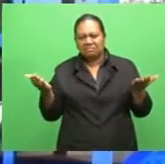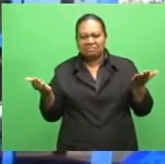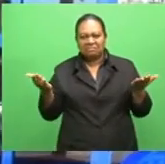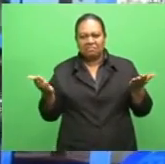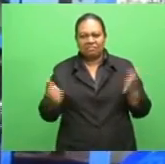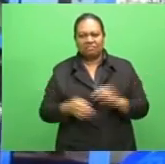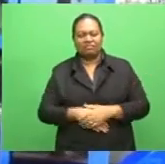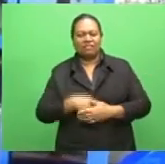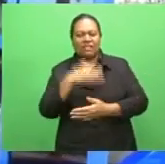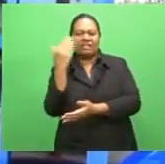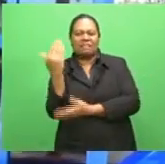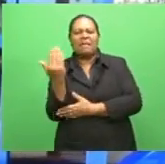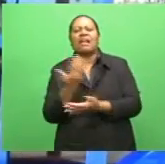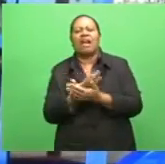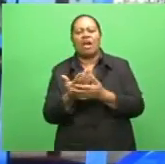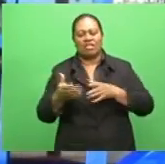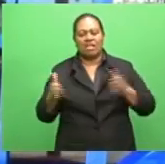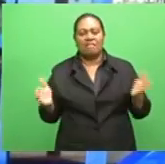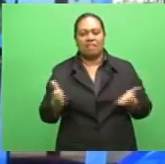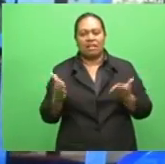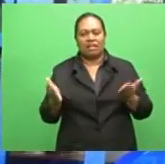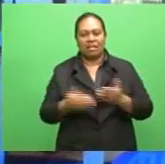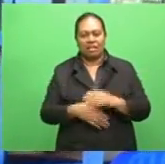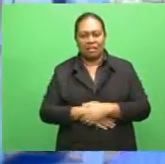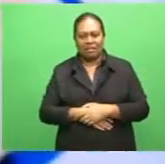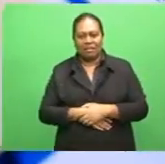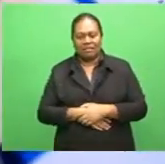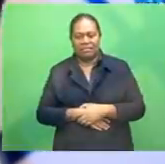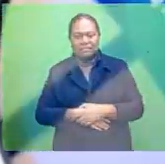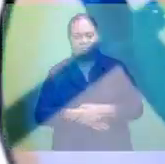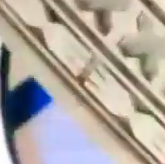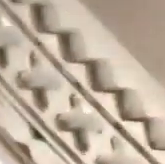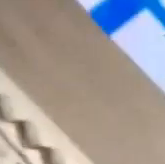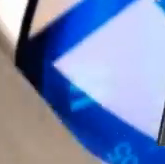It depends on how they play the game.